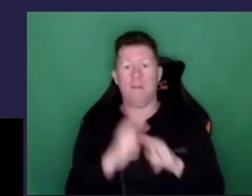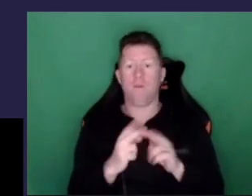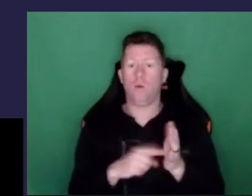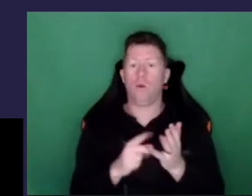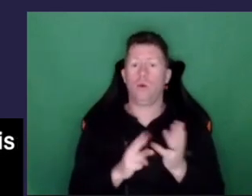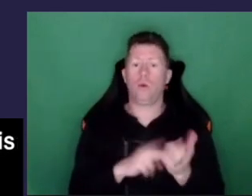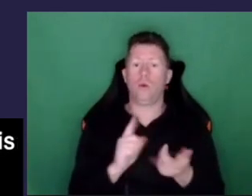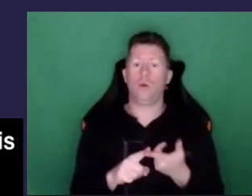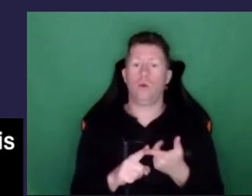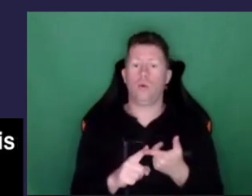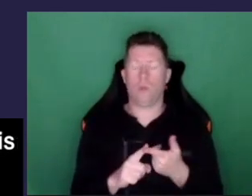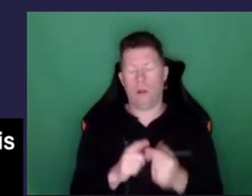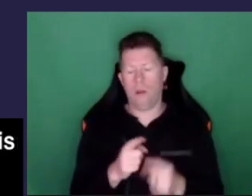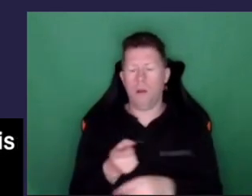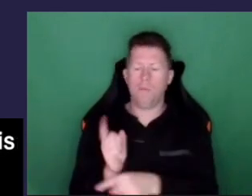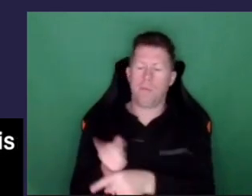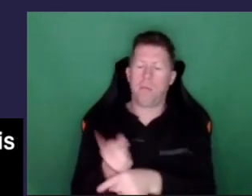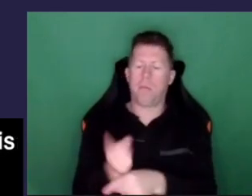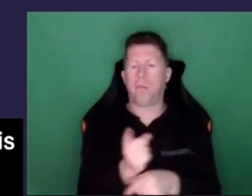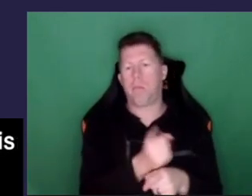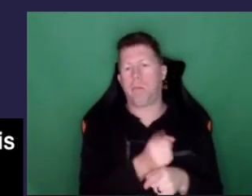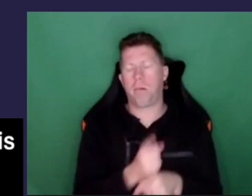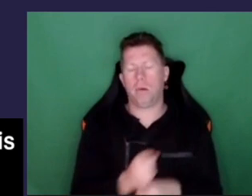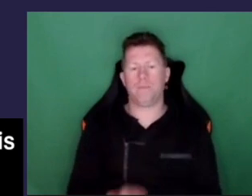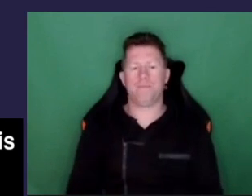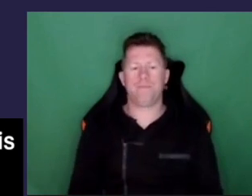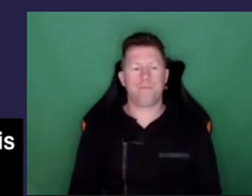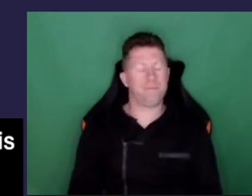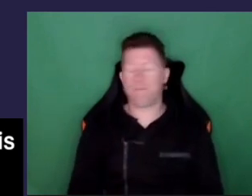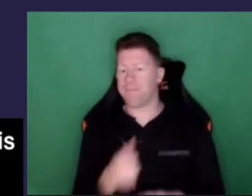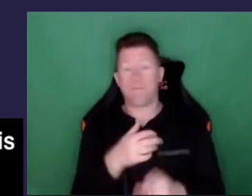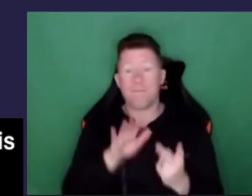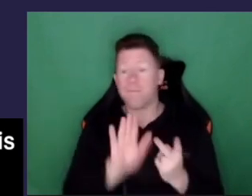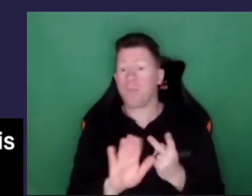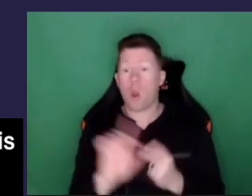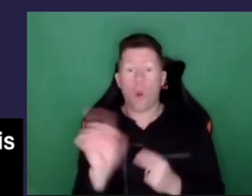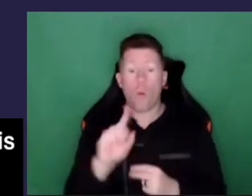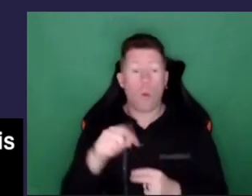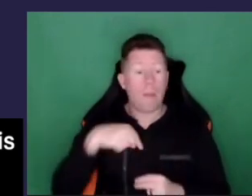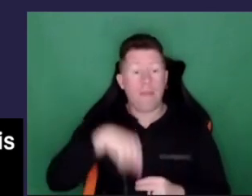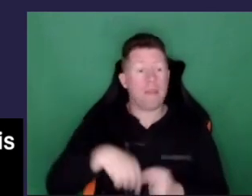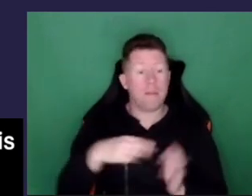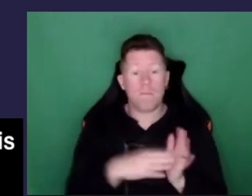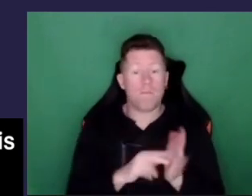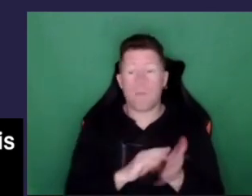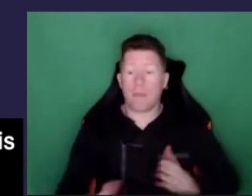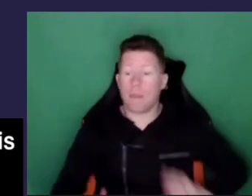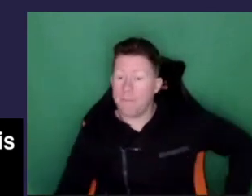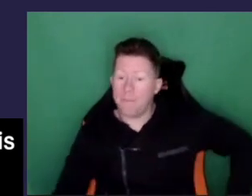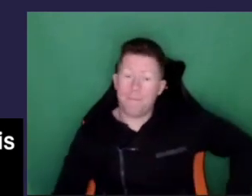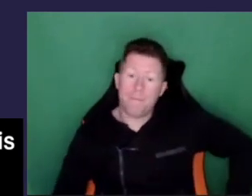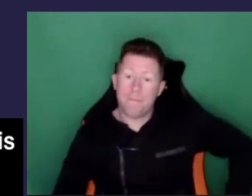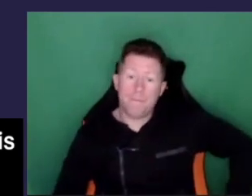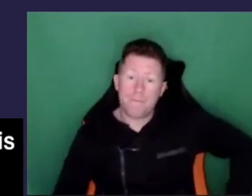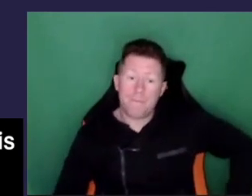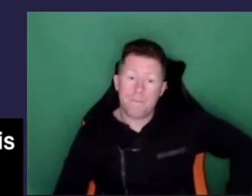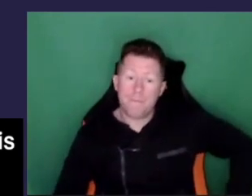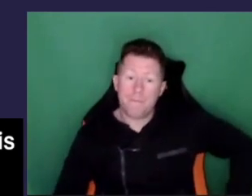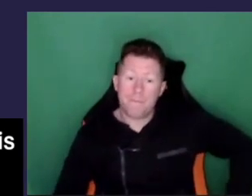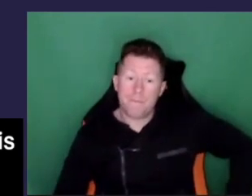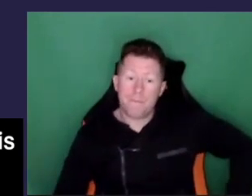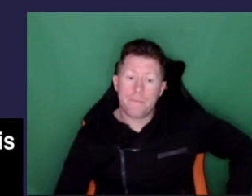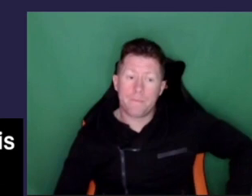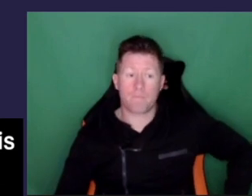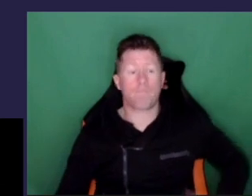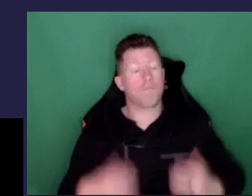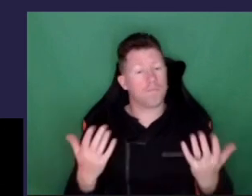after whatever was said, she would say, and what do you have lined up this month to help June find a forever family?